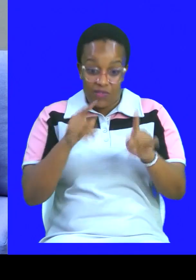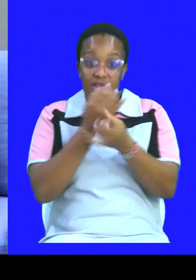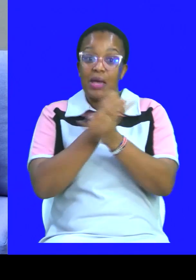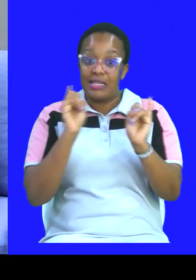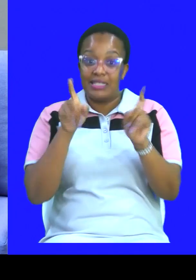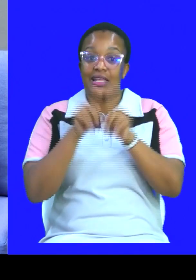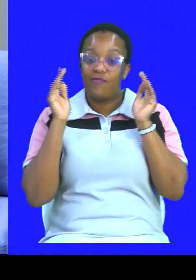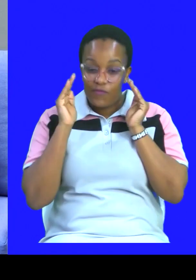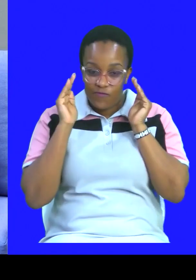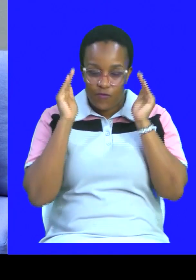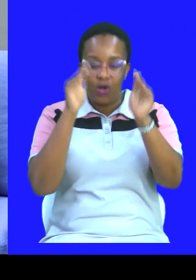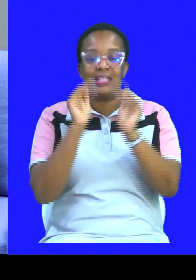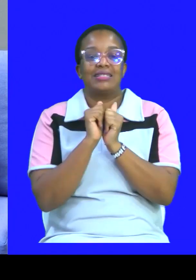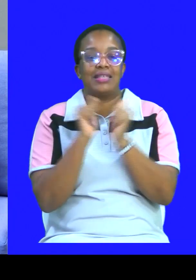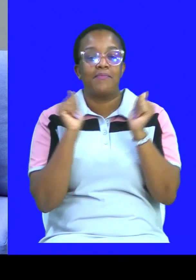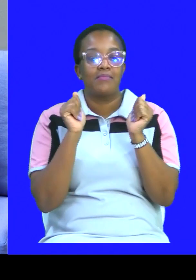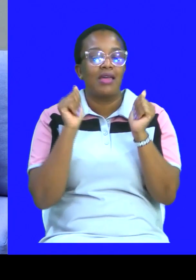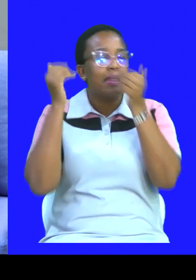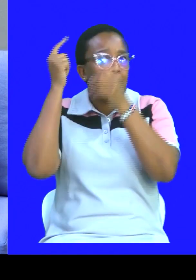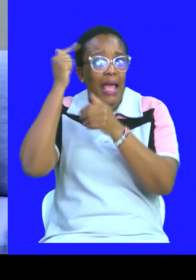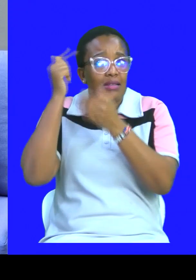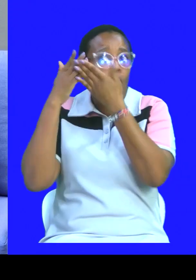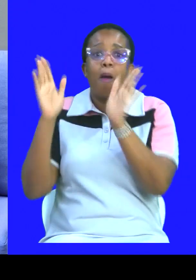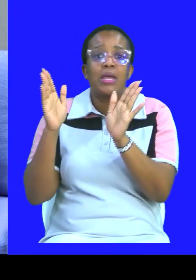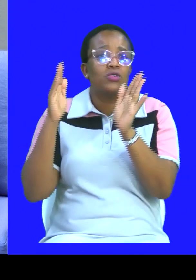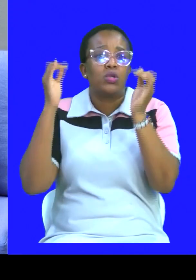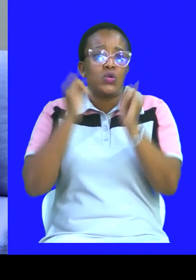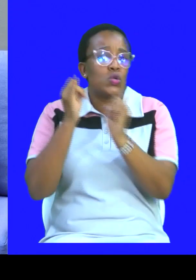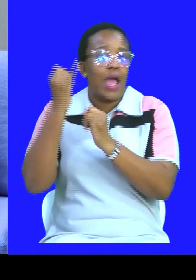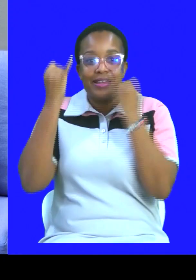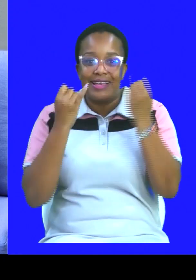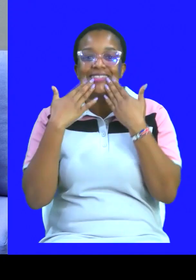focused and and open-minded. Thank you.